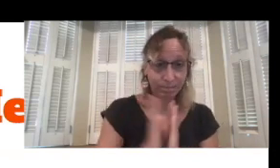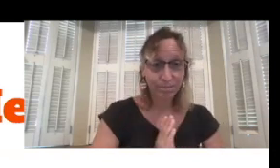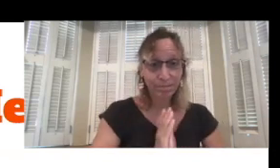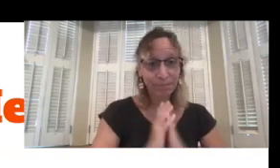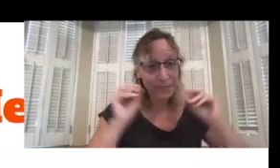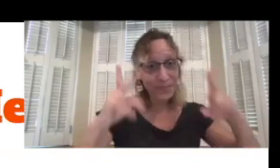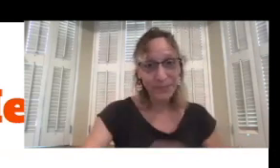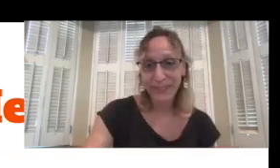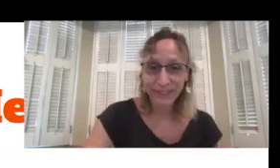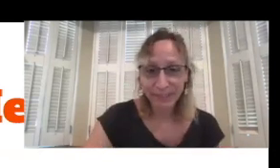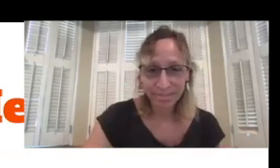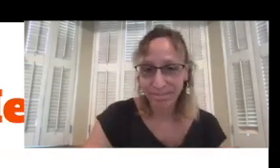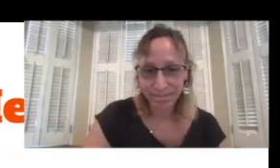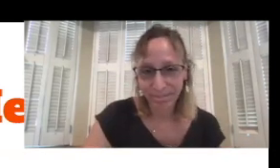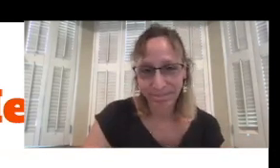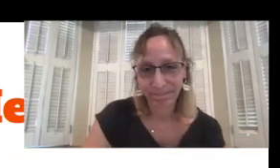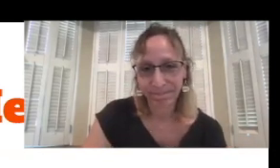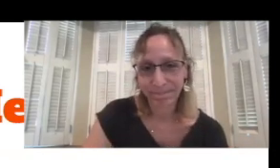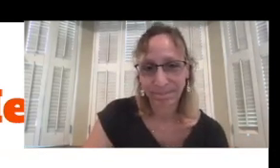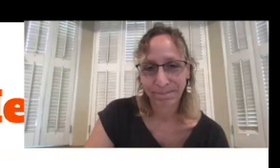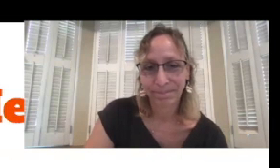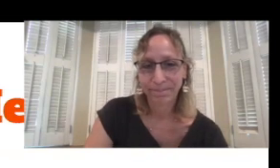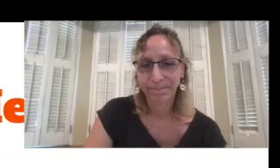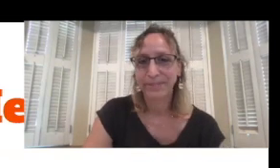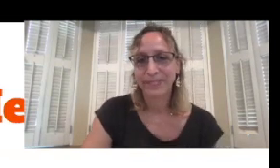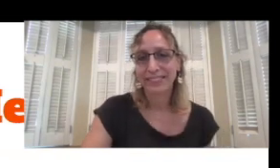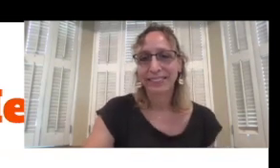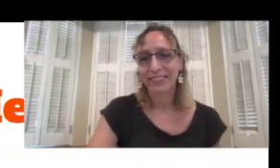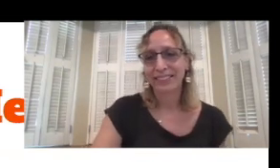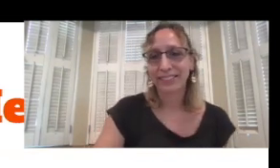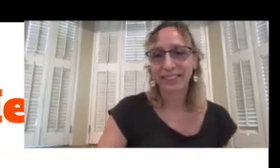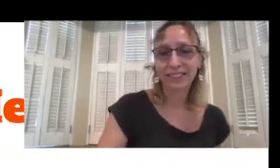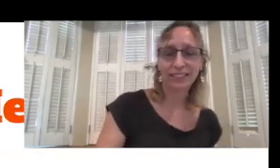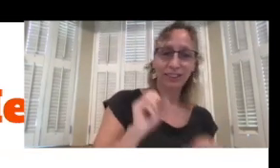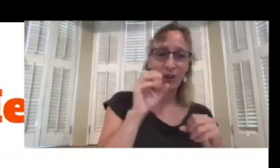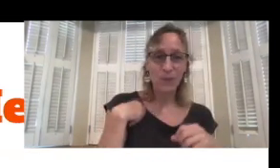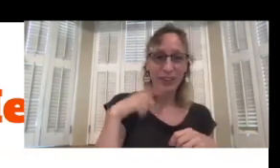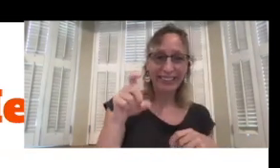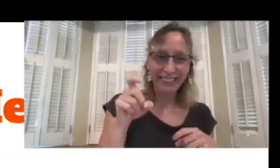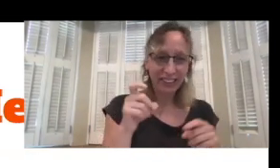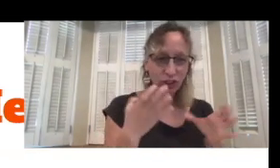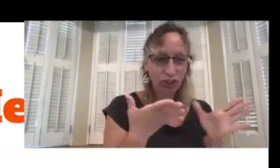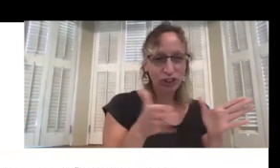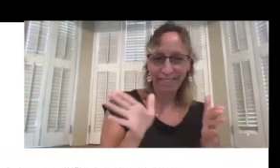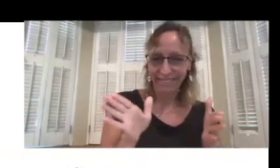which can influence their social emotional development as well as their academic learning in the school environment.